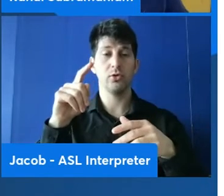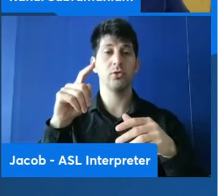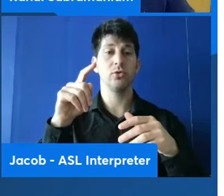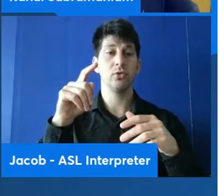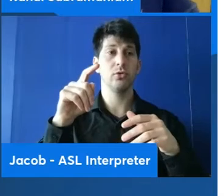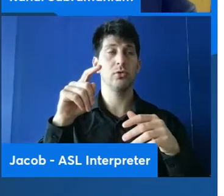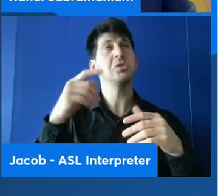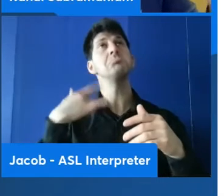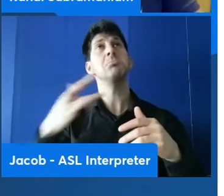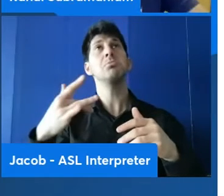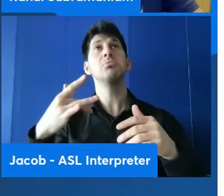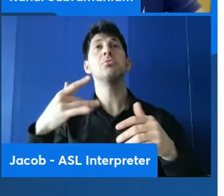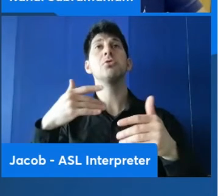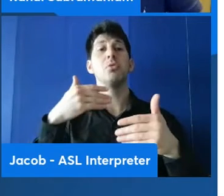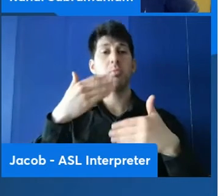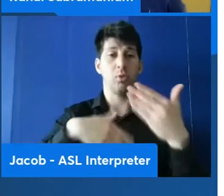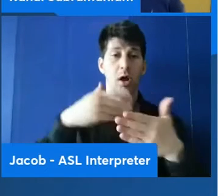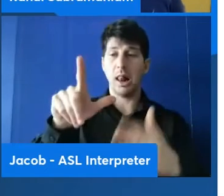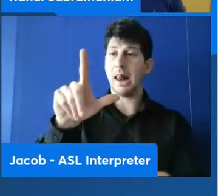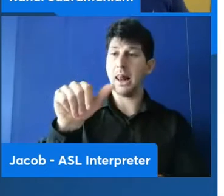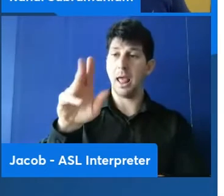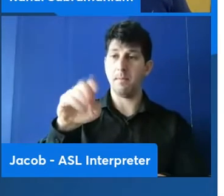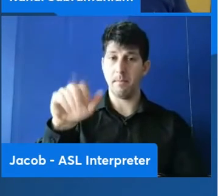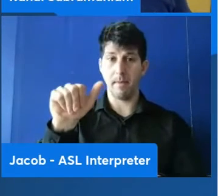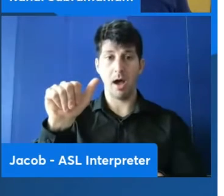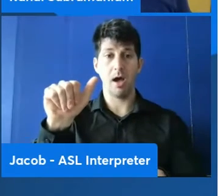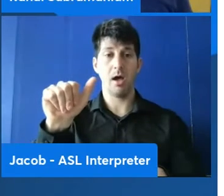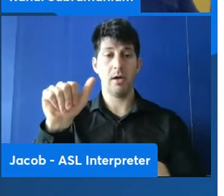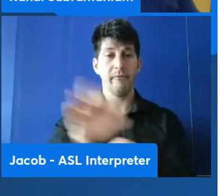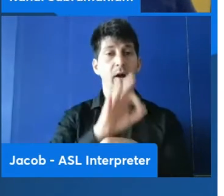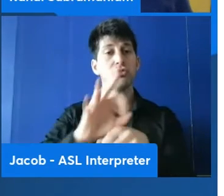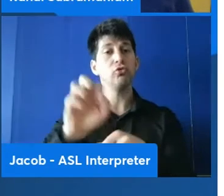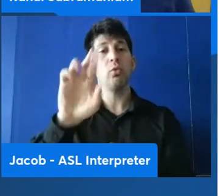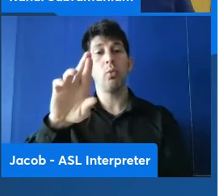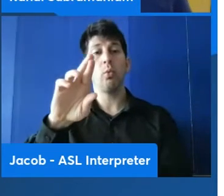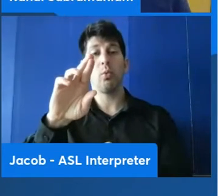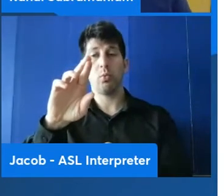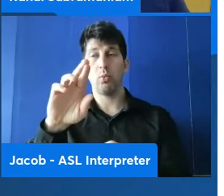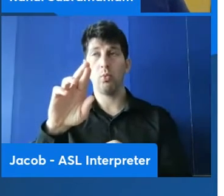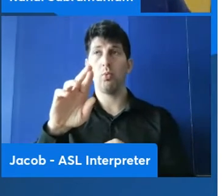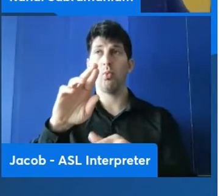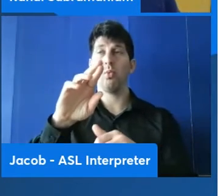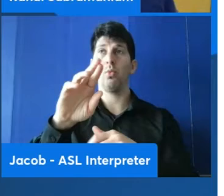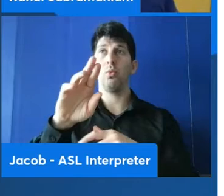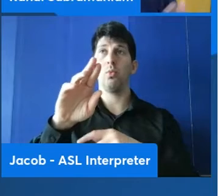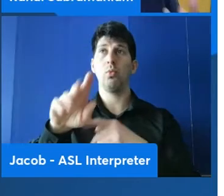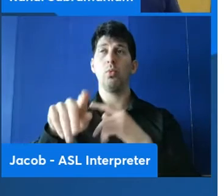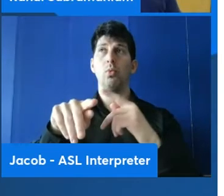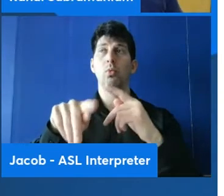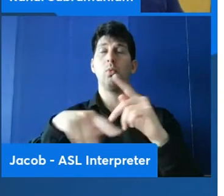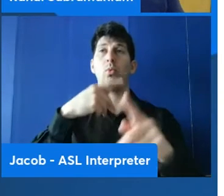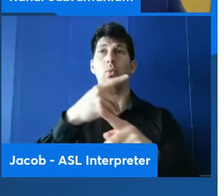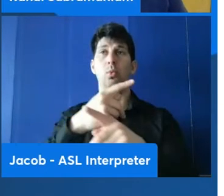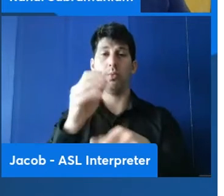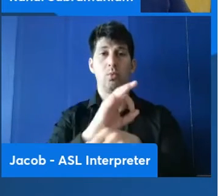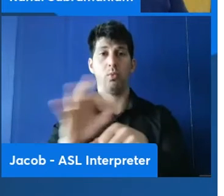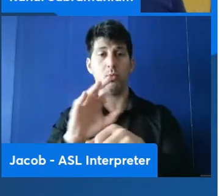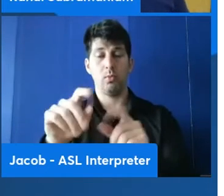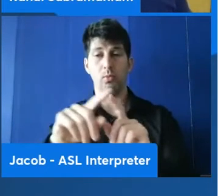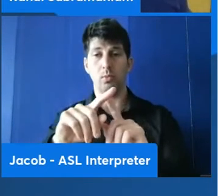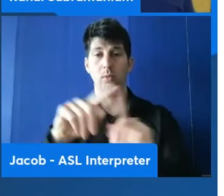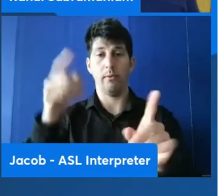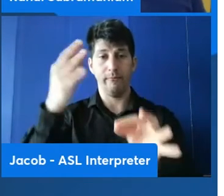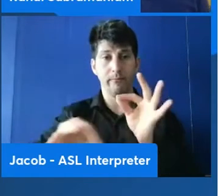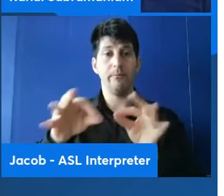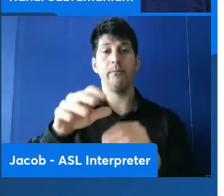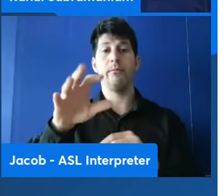these processors are Lambda functions or some kind of a processor where you might use compute. But in the simplest form, Lambda